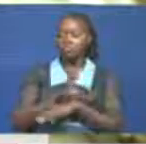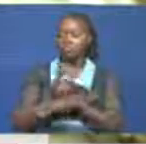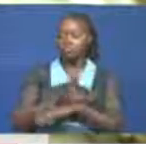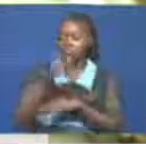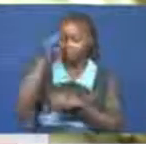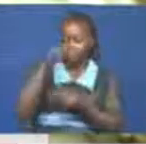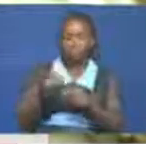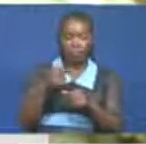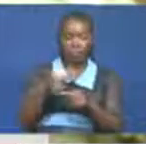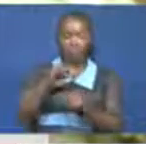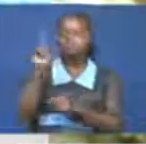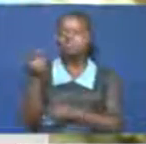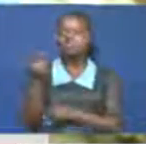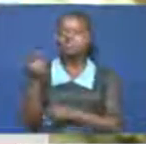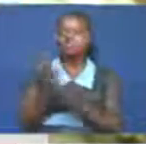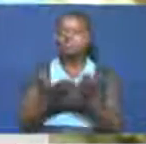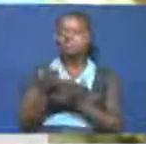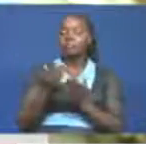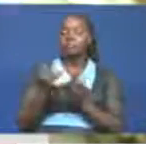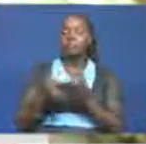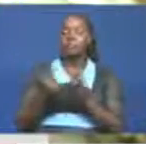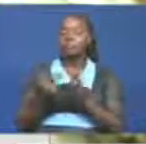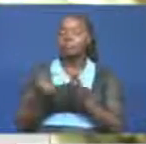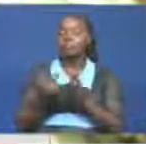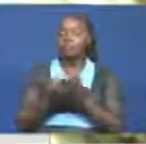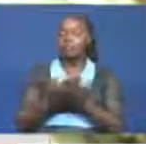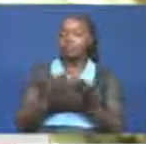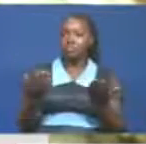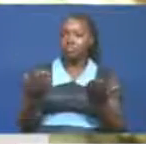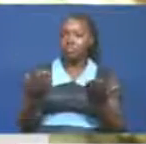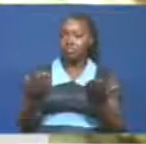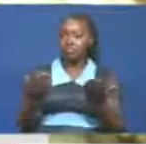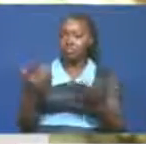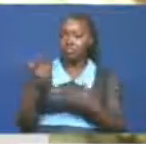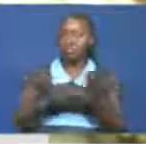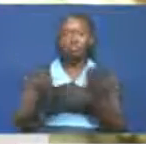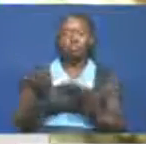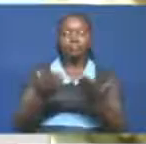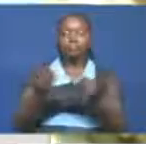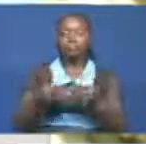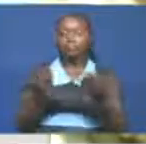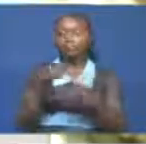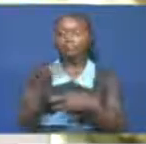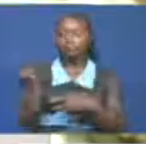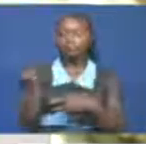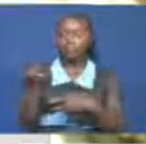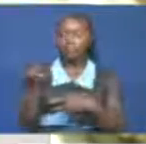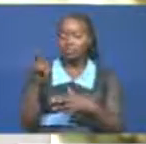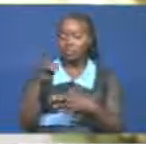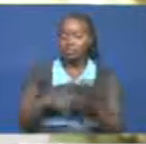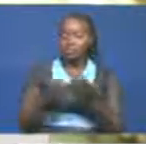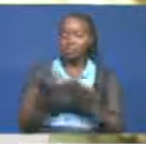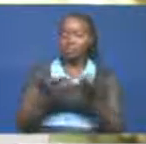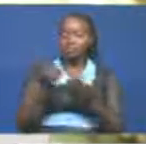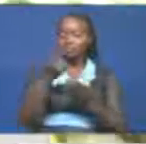like for us in Kenya, the service industry is way ahead even of the products industry. So what services can we give them? What services can they